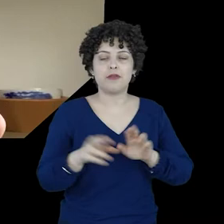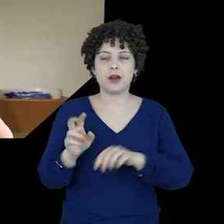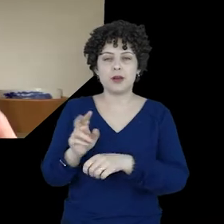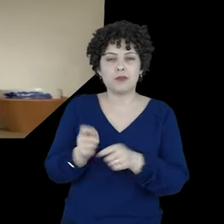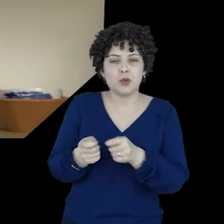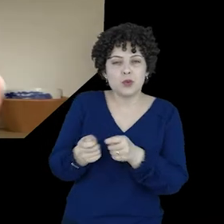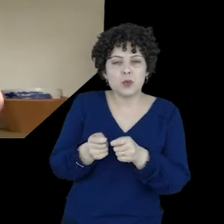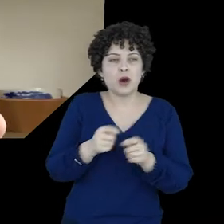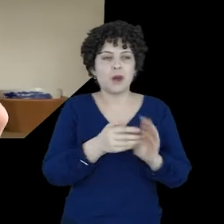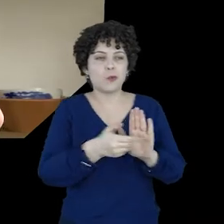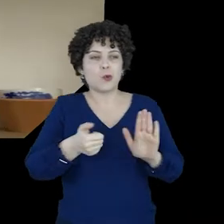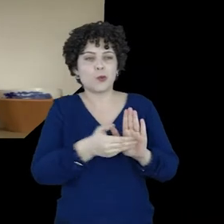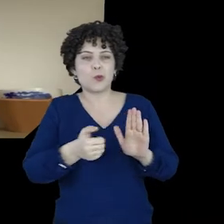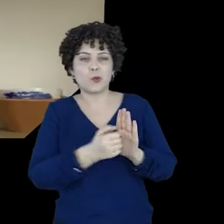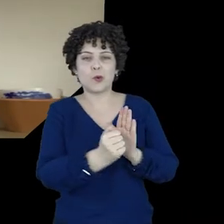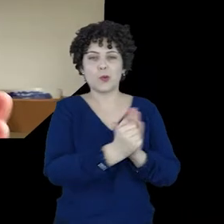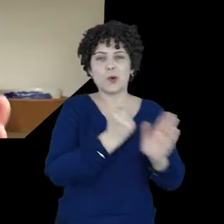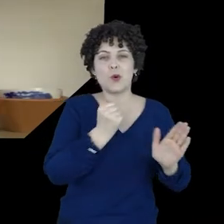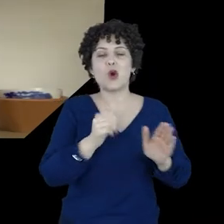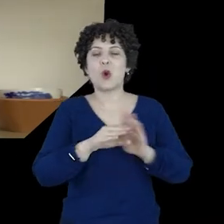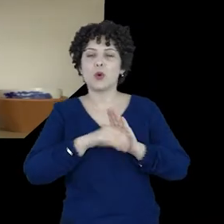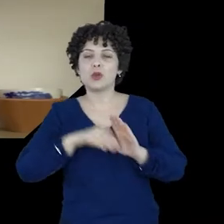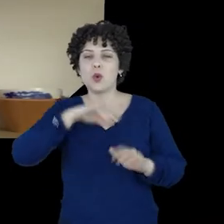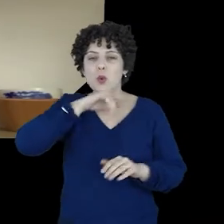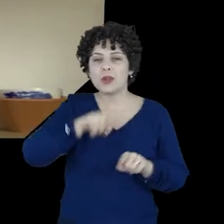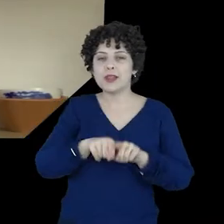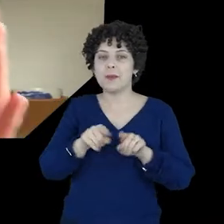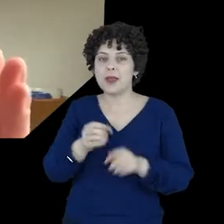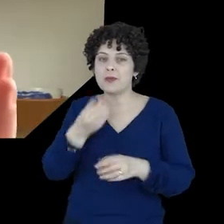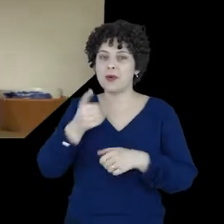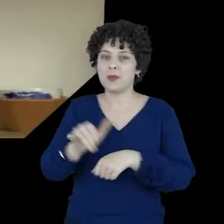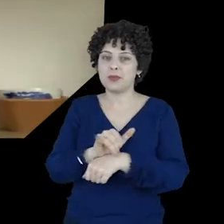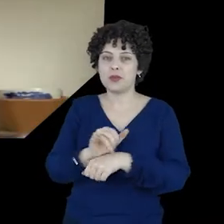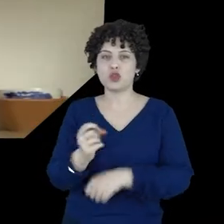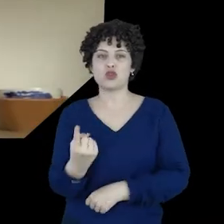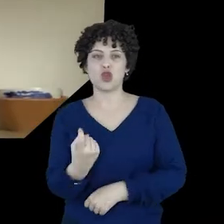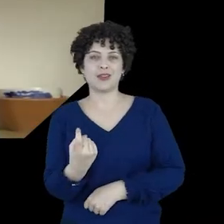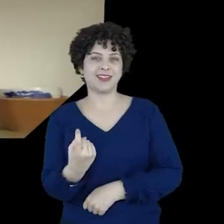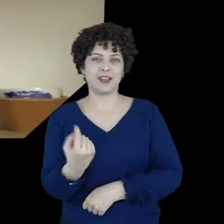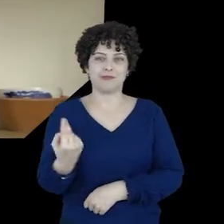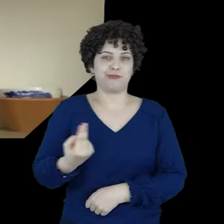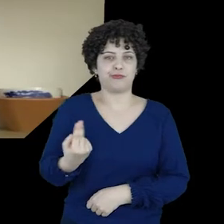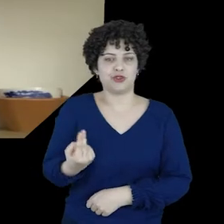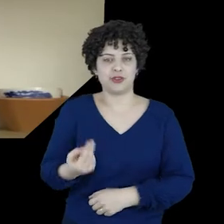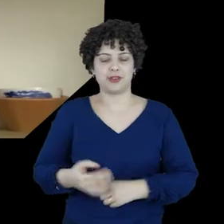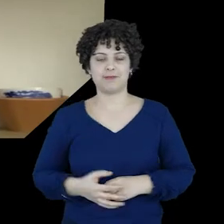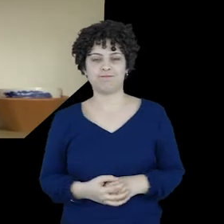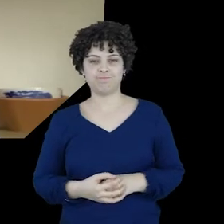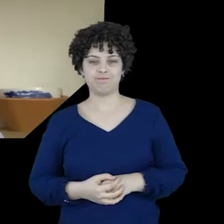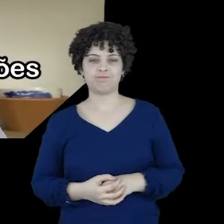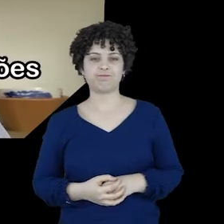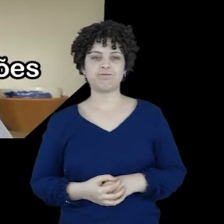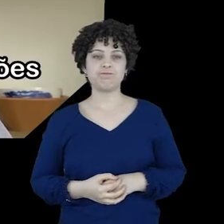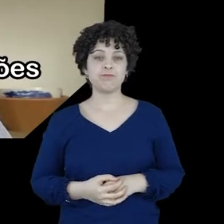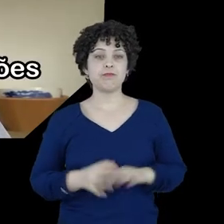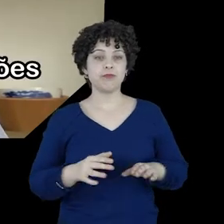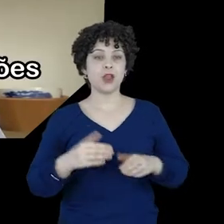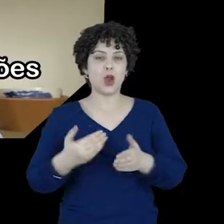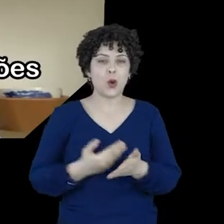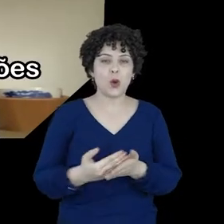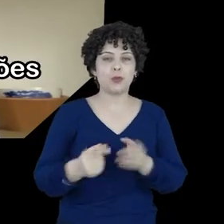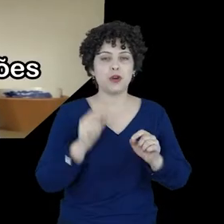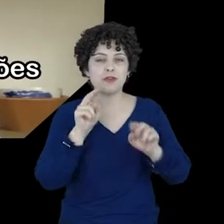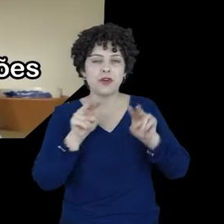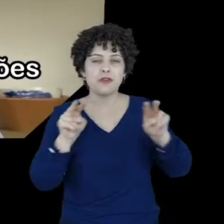content moderation or takedown. Again, these are really important tools, but alone they won't be enough. But we're starting to